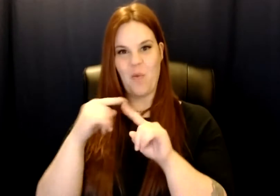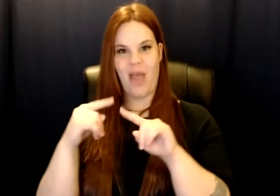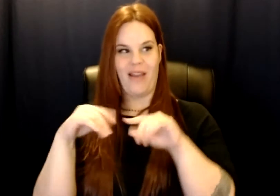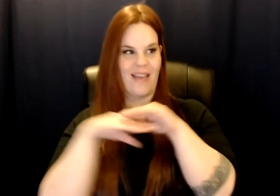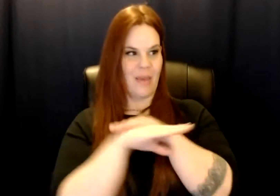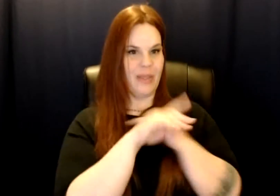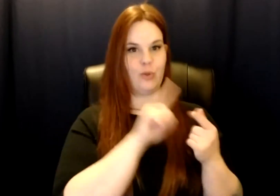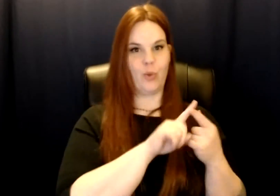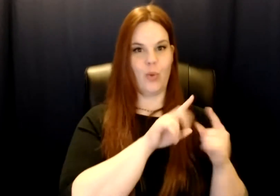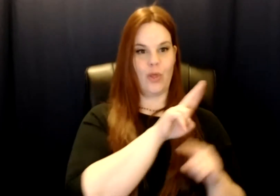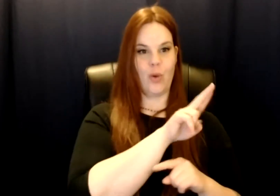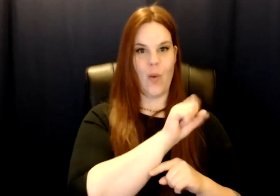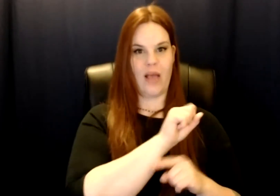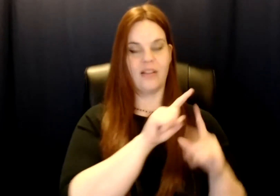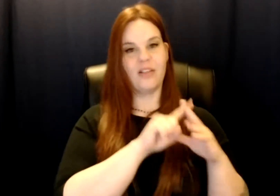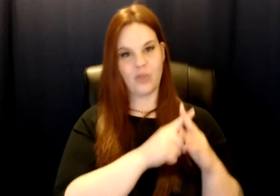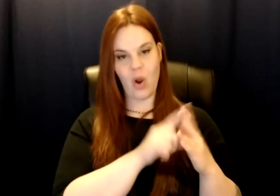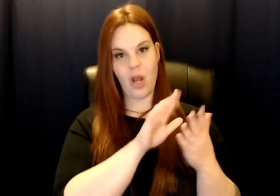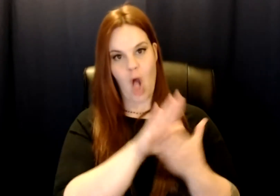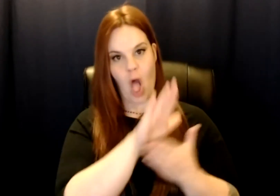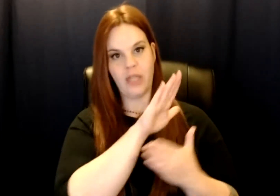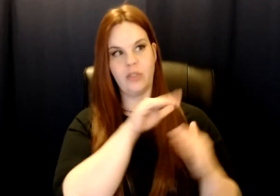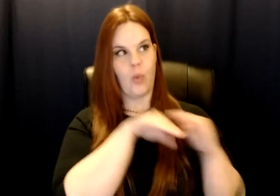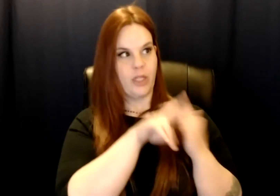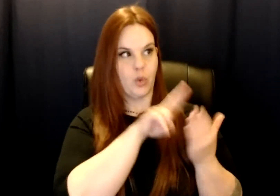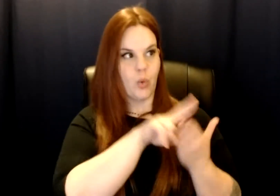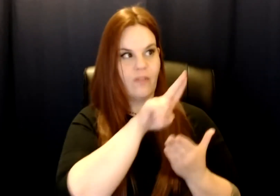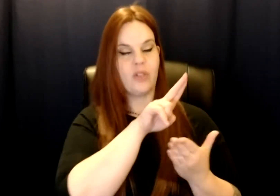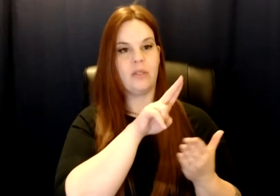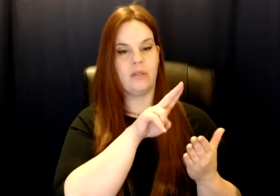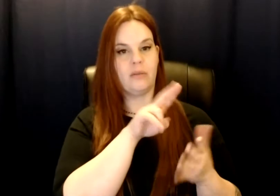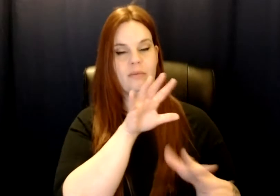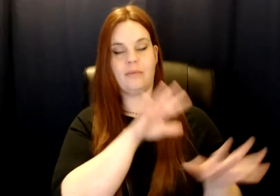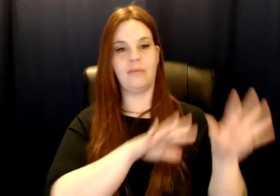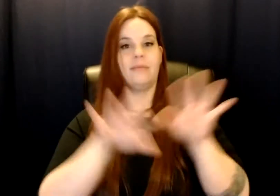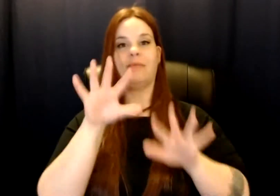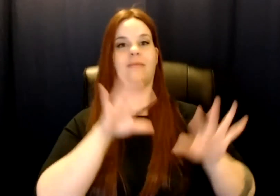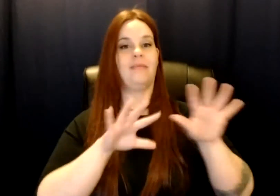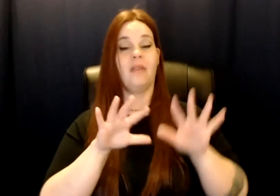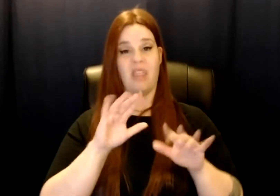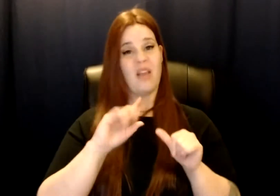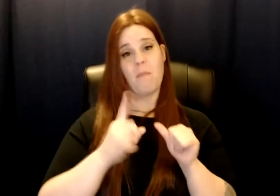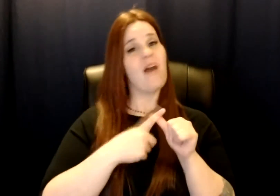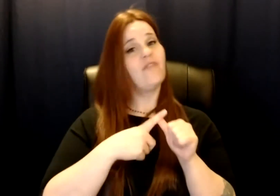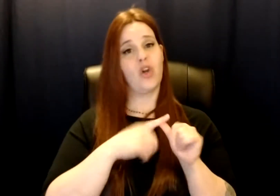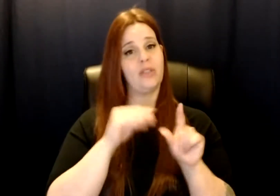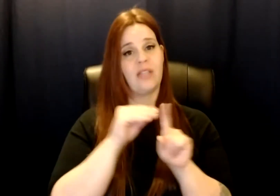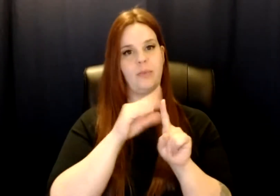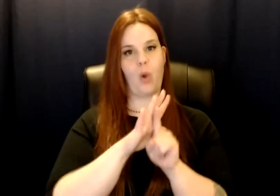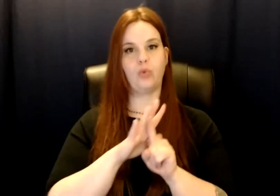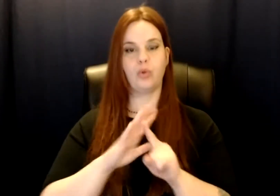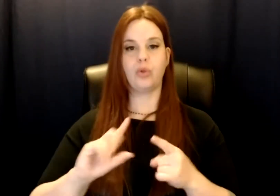my college and to enter university here in the US. That was my first exposure